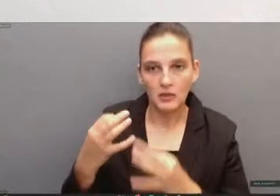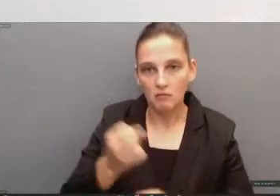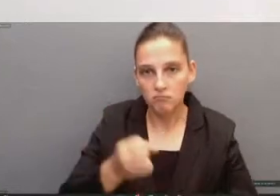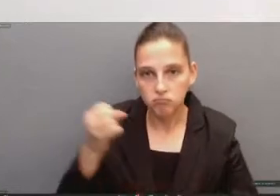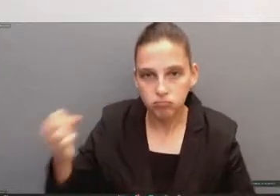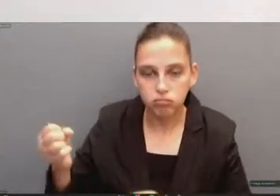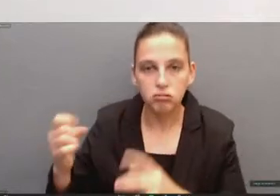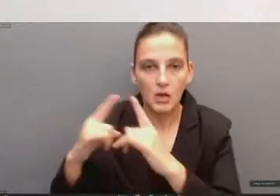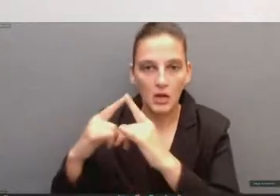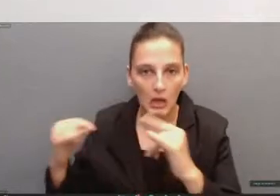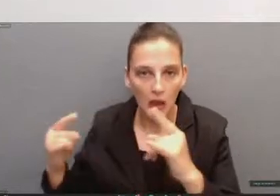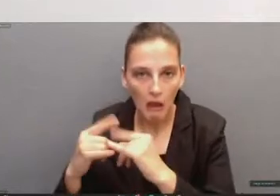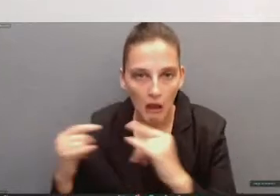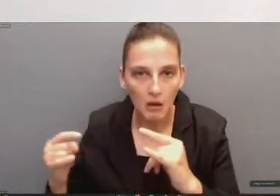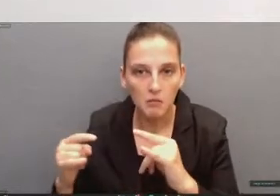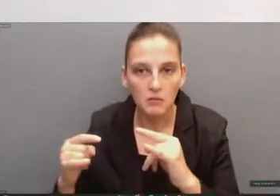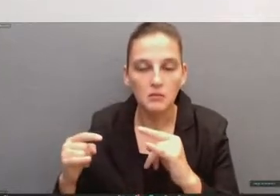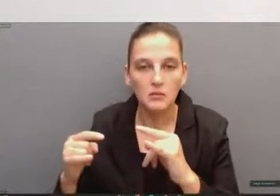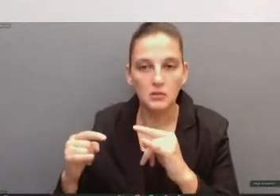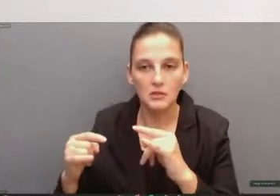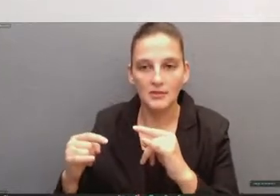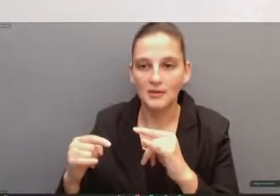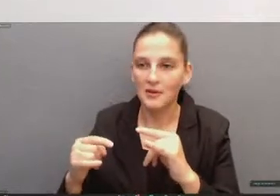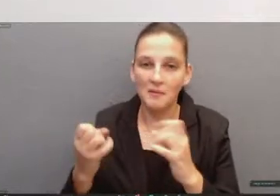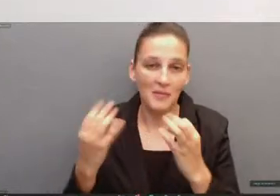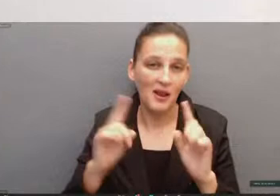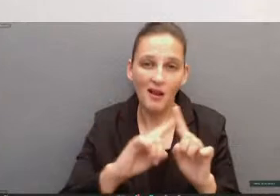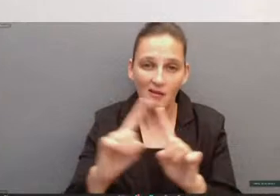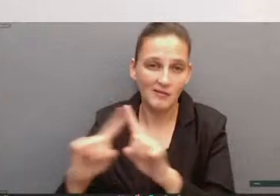communities within the Asian American sector.